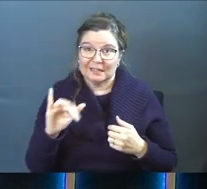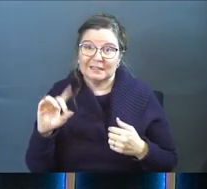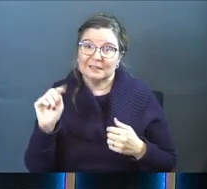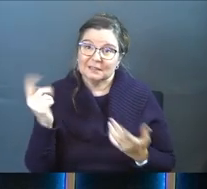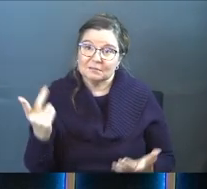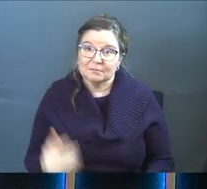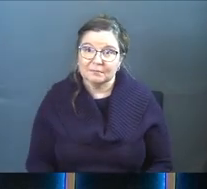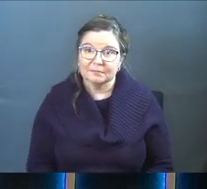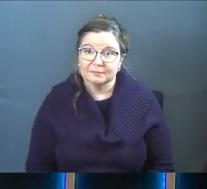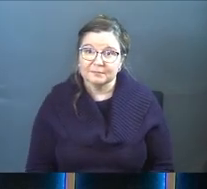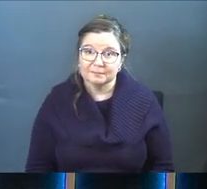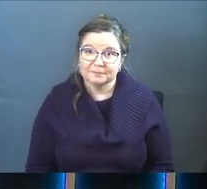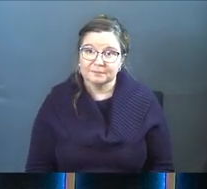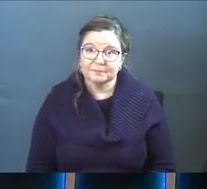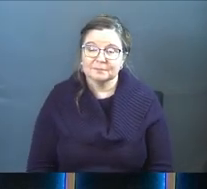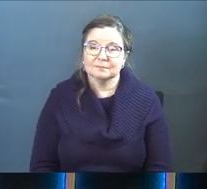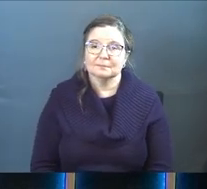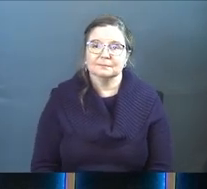it.